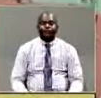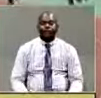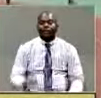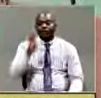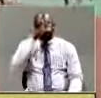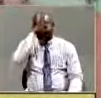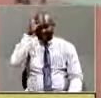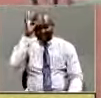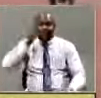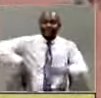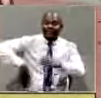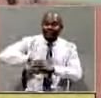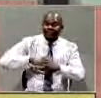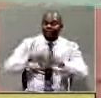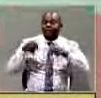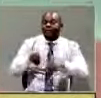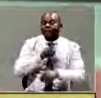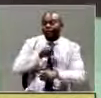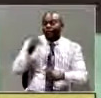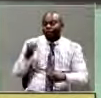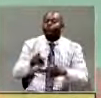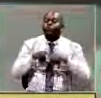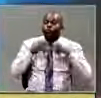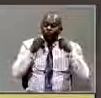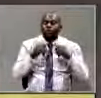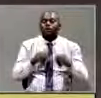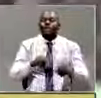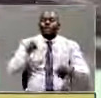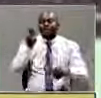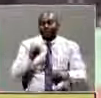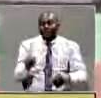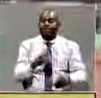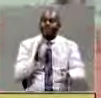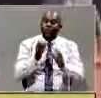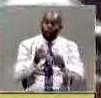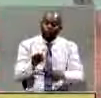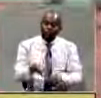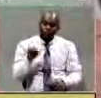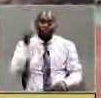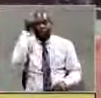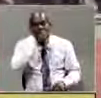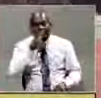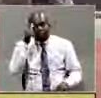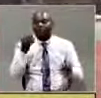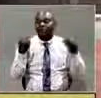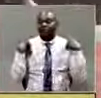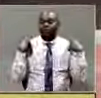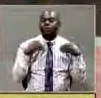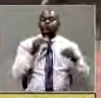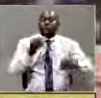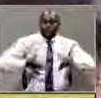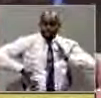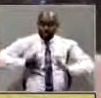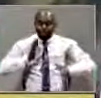Mandela National Stadium Nambole will this weekend host the National Athletics Championship, which is a qualifier to the All Africa Games and the World Athletics